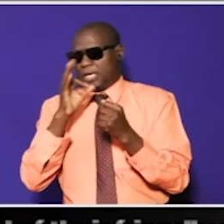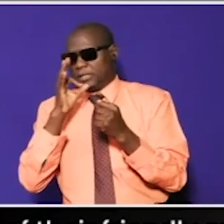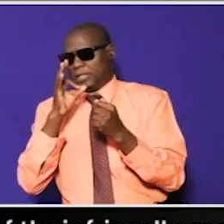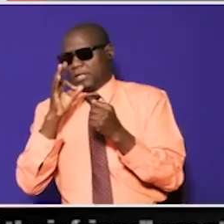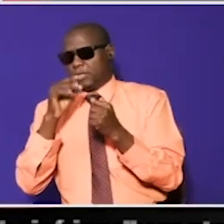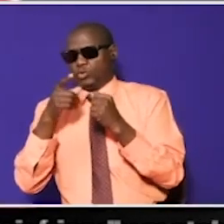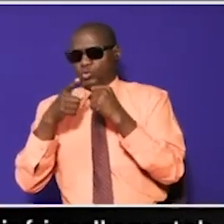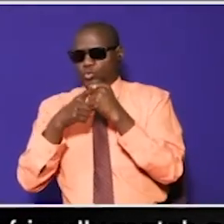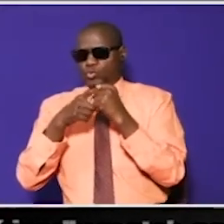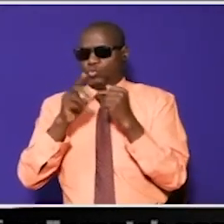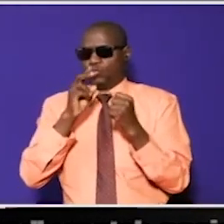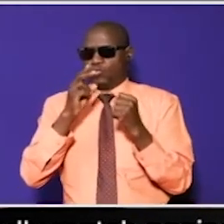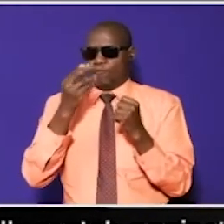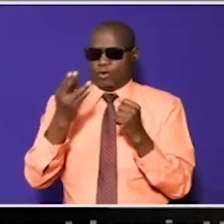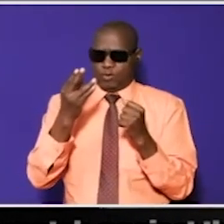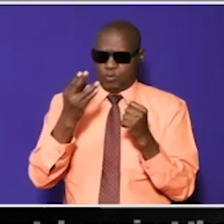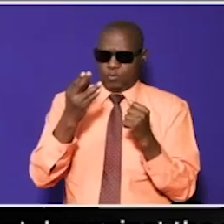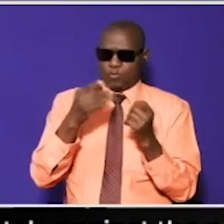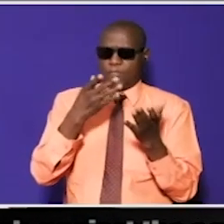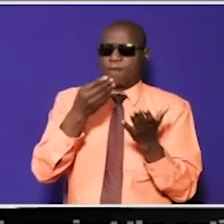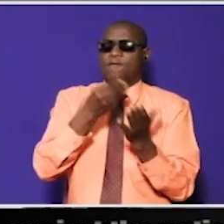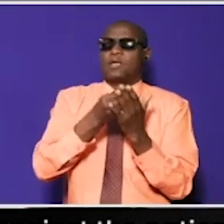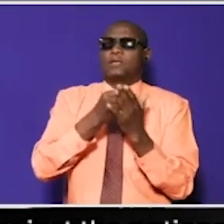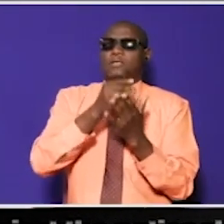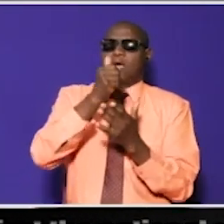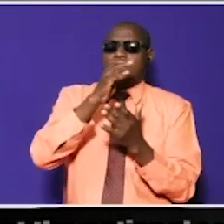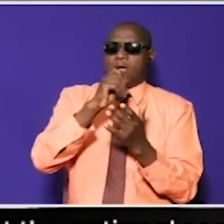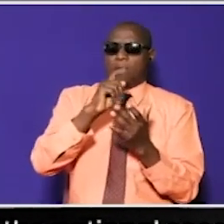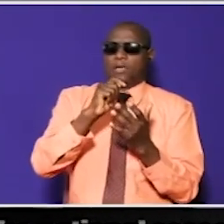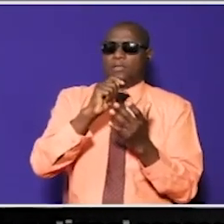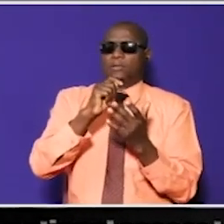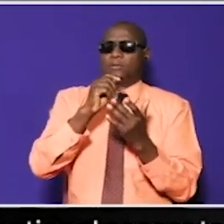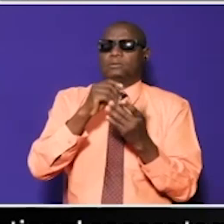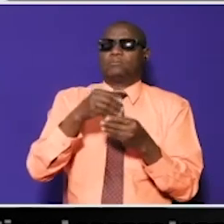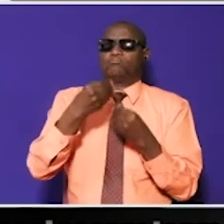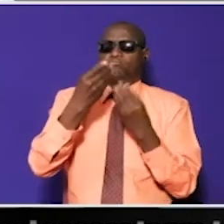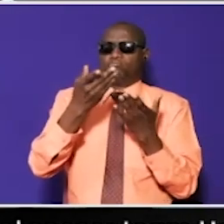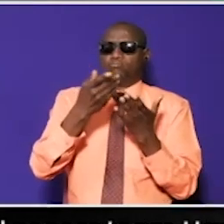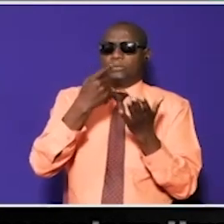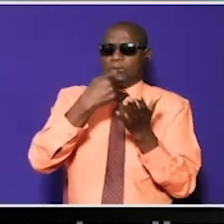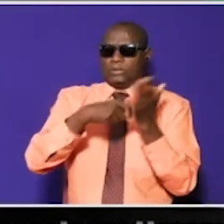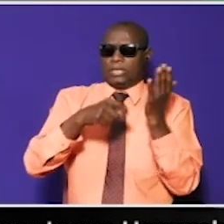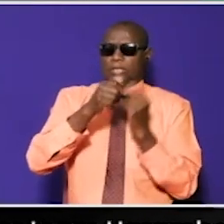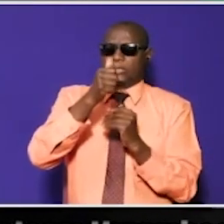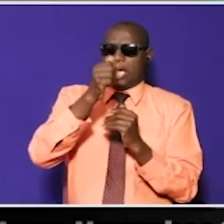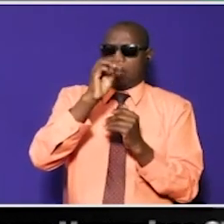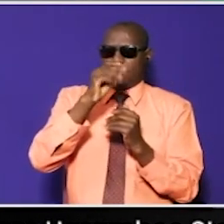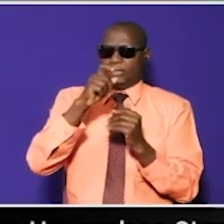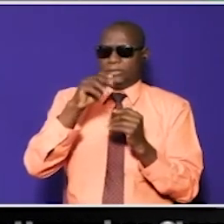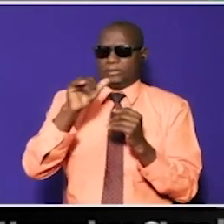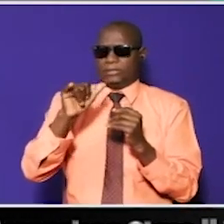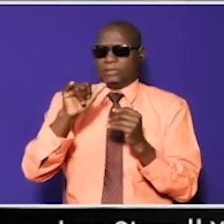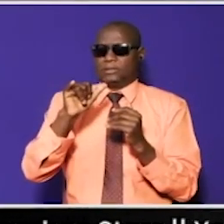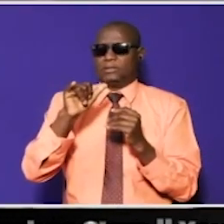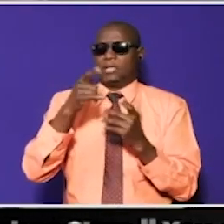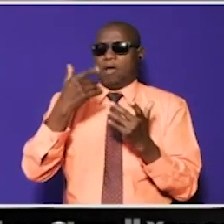June 2024. The Finance Act 2023 introduces the tax amnesty to ease the burdens on taxpayers who have accrued interest and